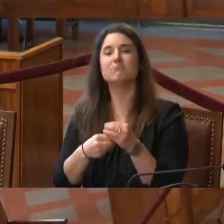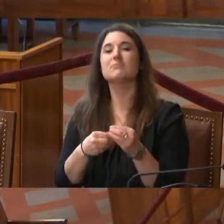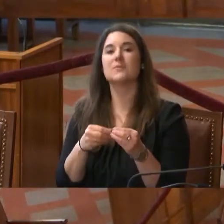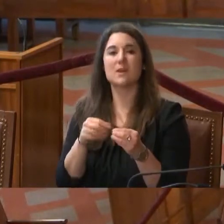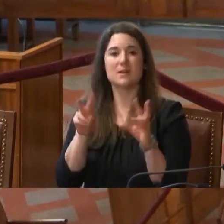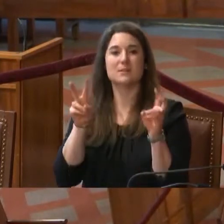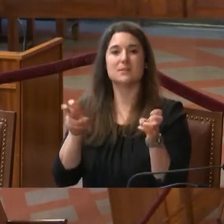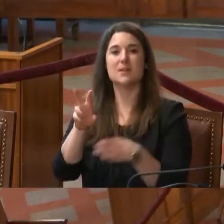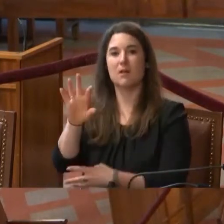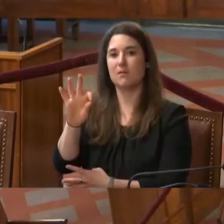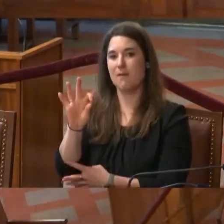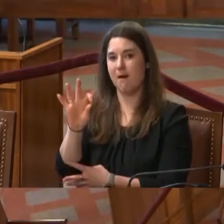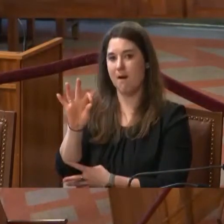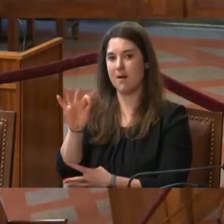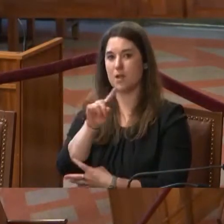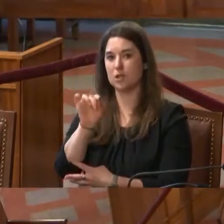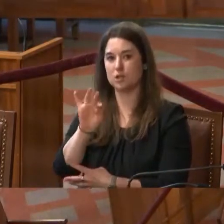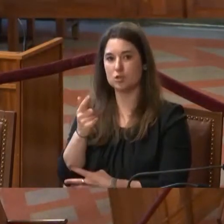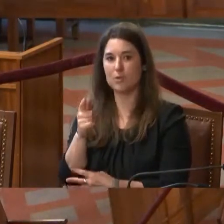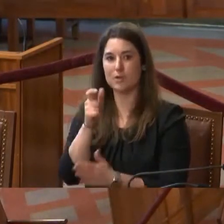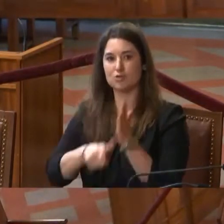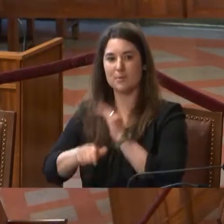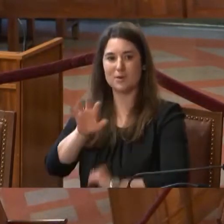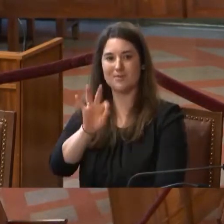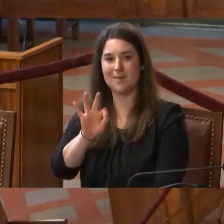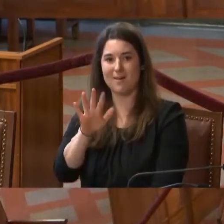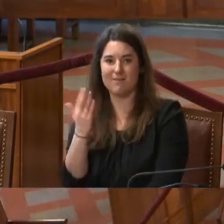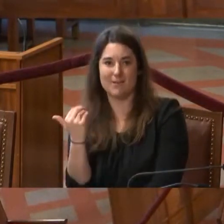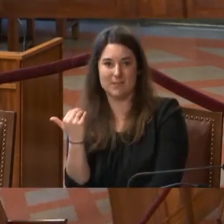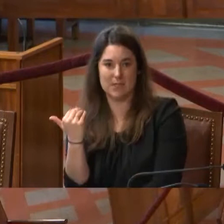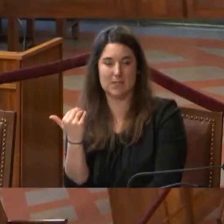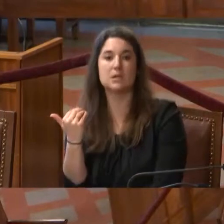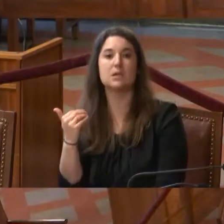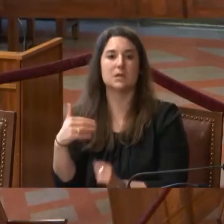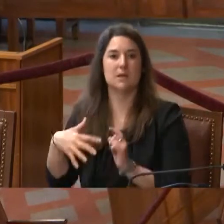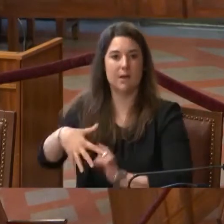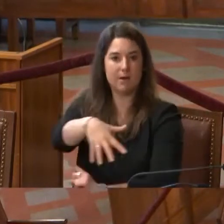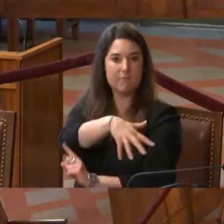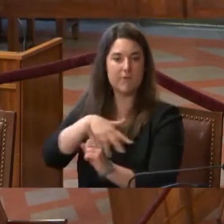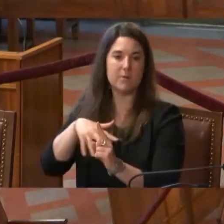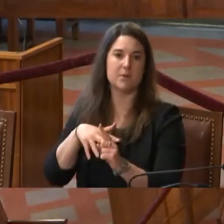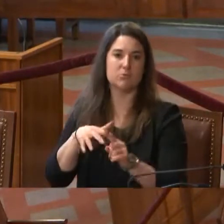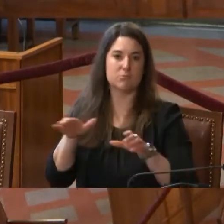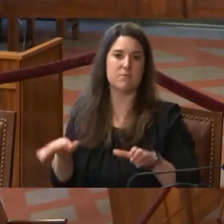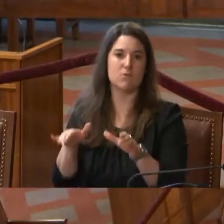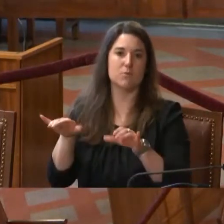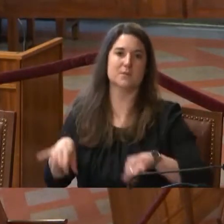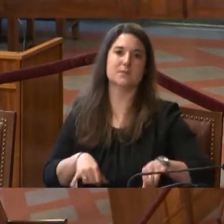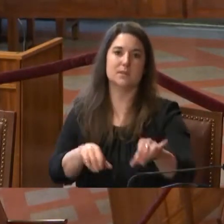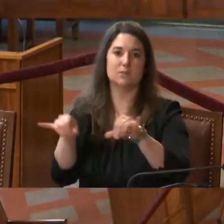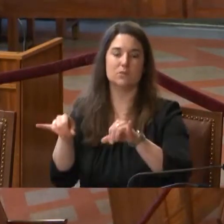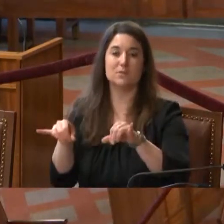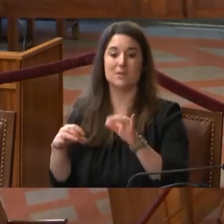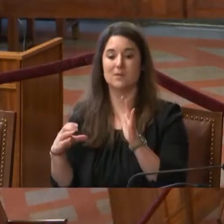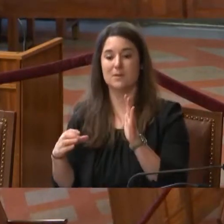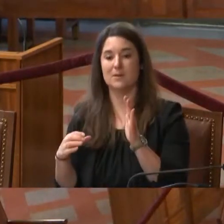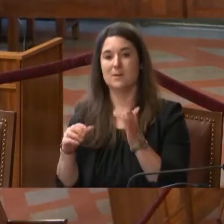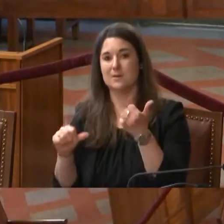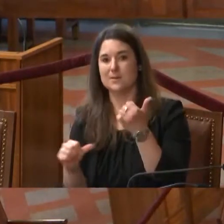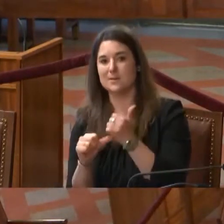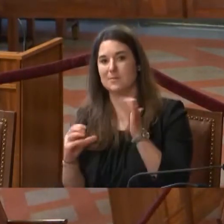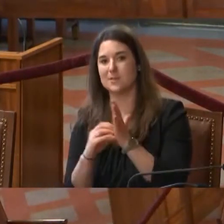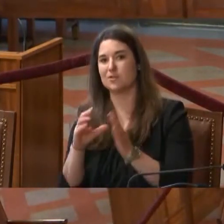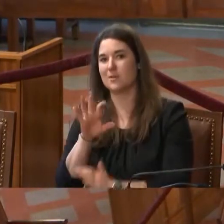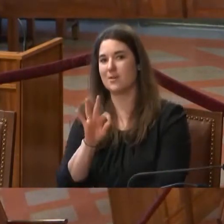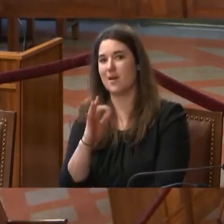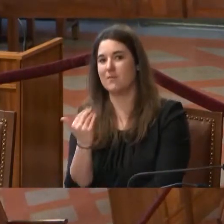Ordinances Title IX, Zoning Chapter 915, Environmental Performance Standards, Subsection